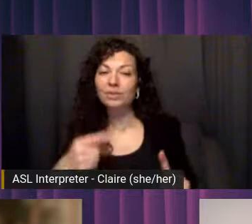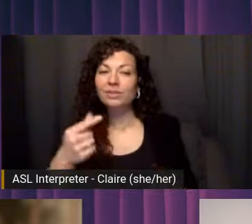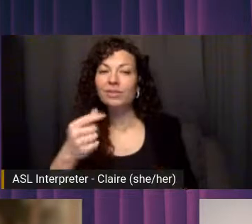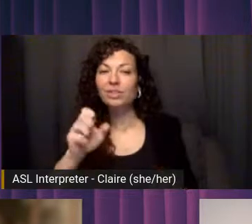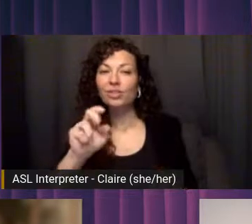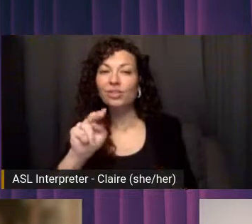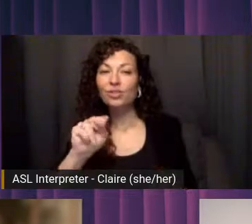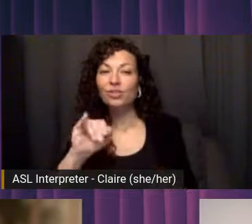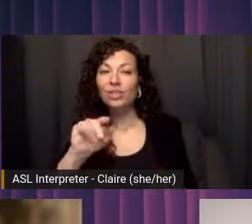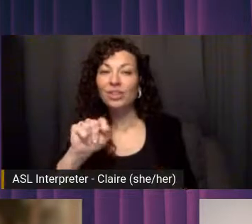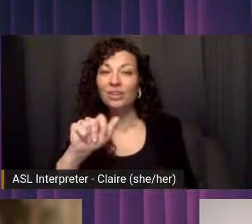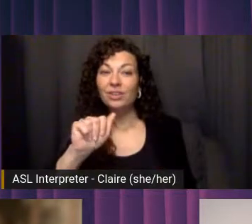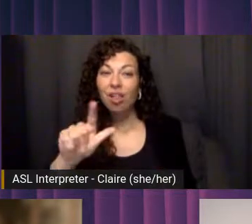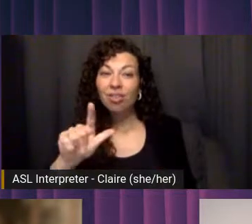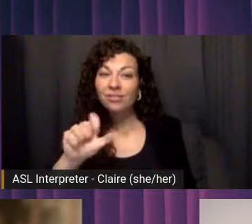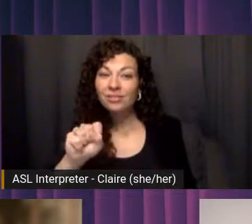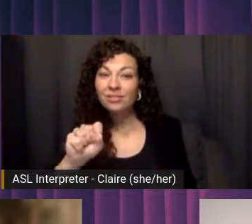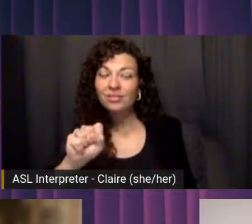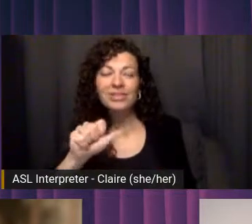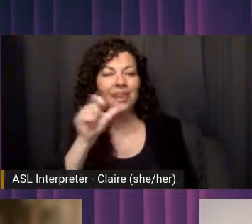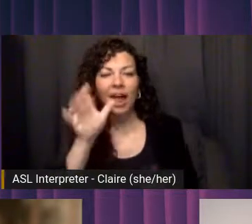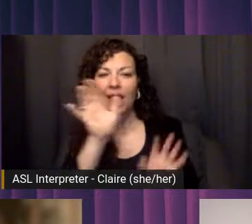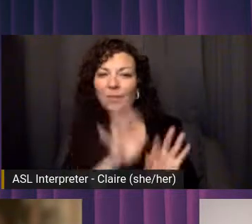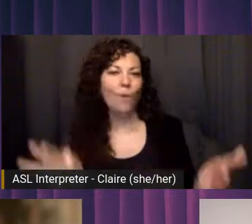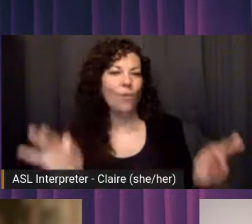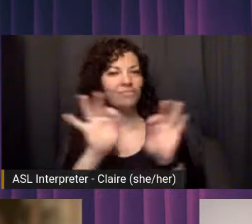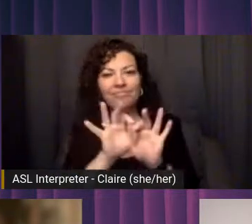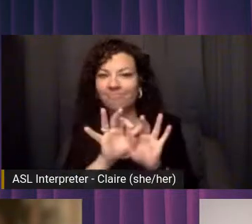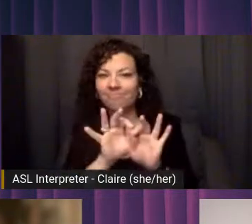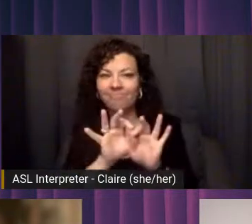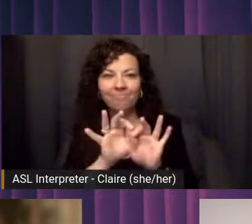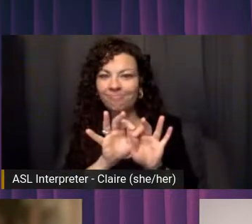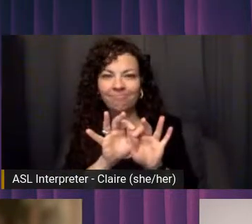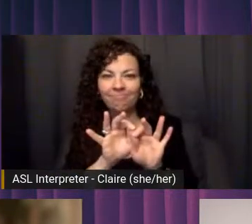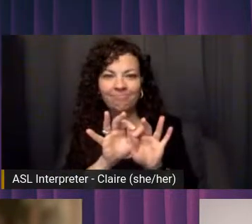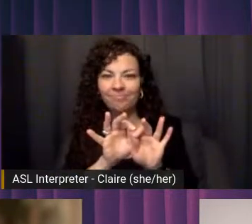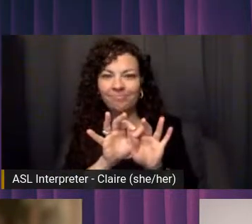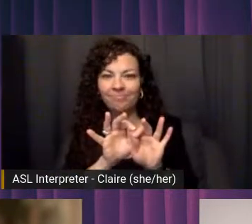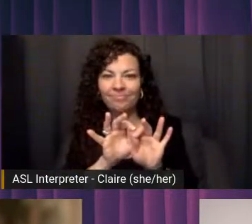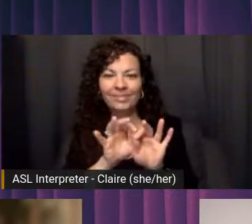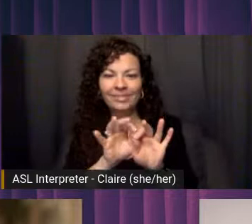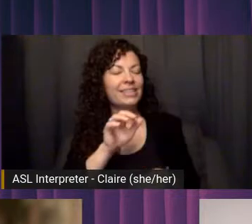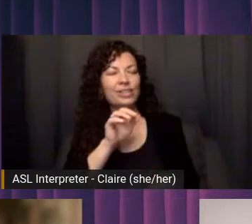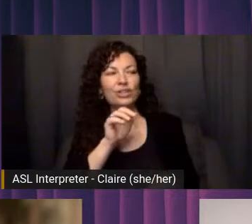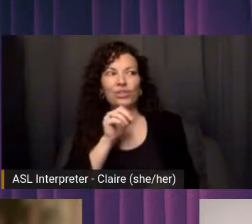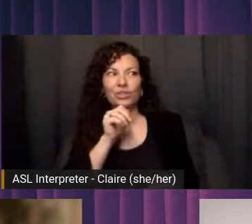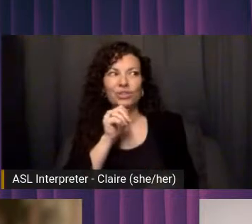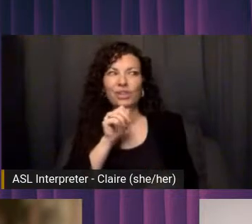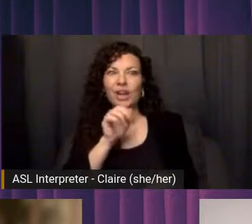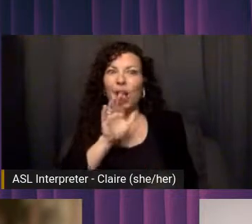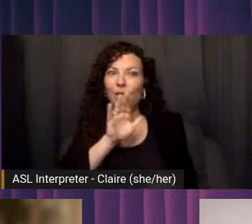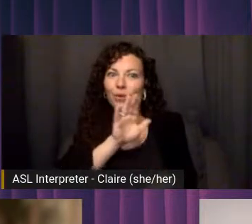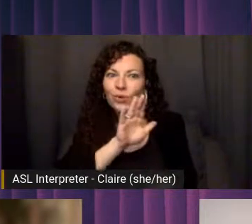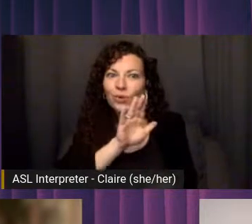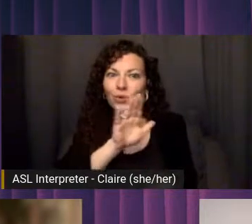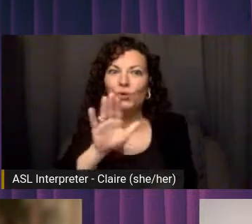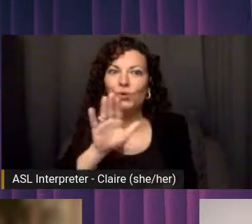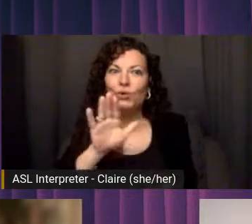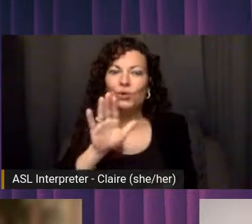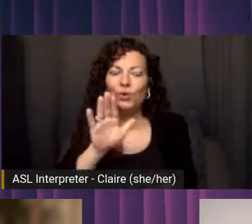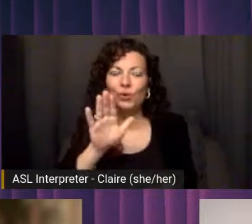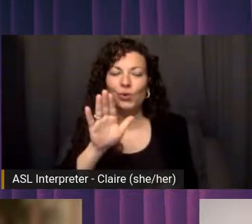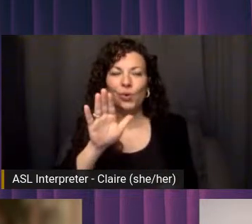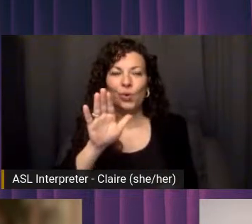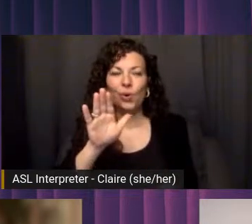to ask anyone about their genitals unless you're about to do something. it is, I mean, it's like sort of funny, but it's